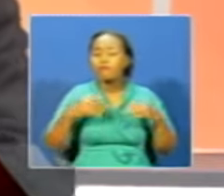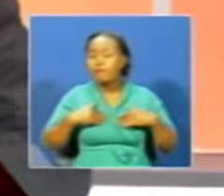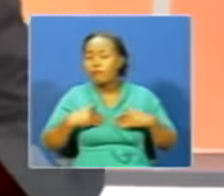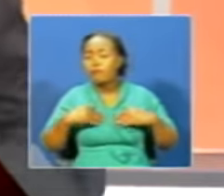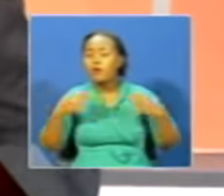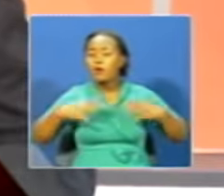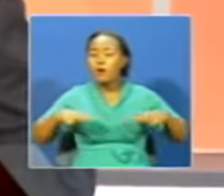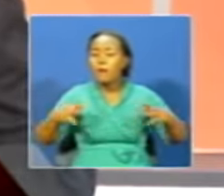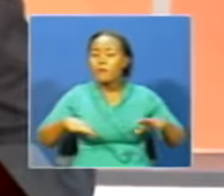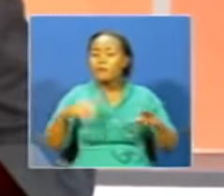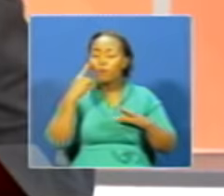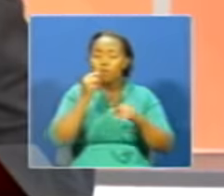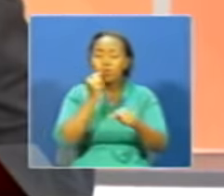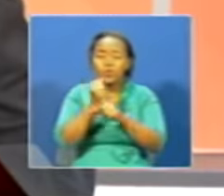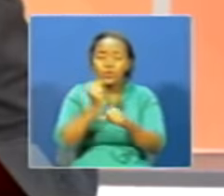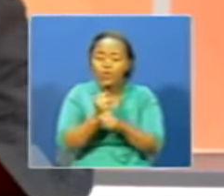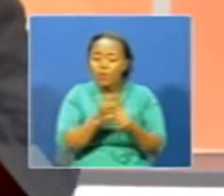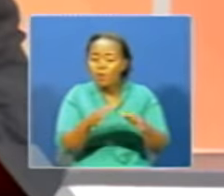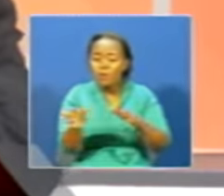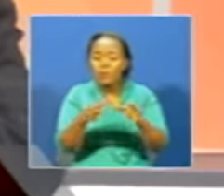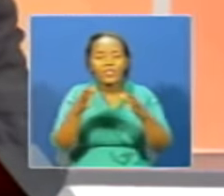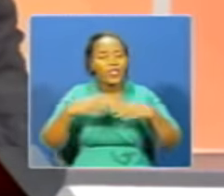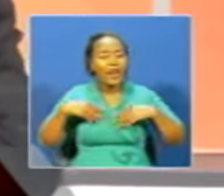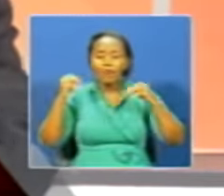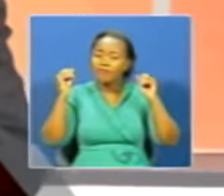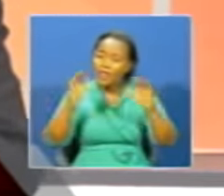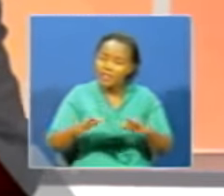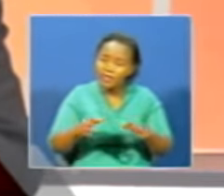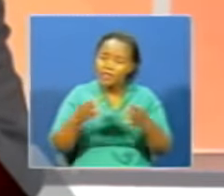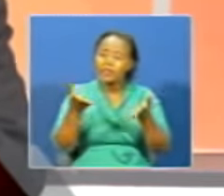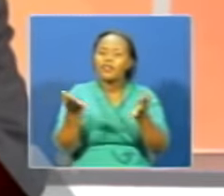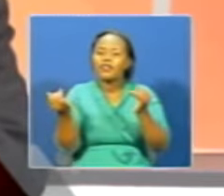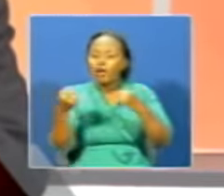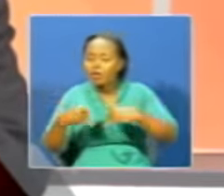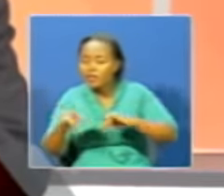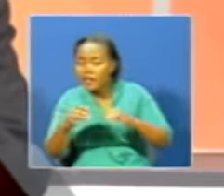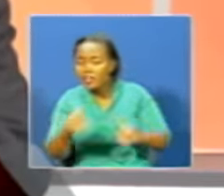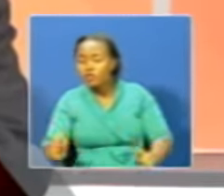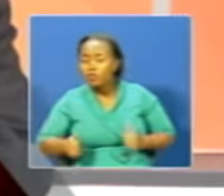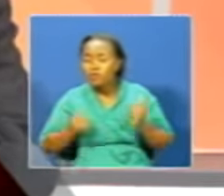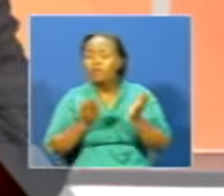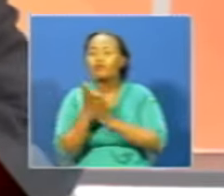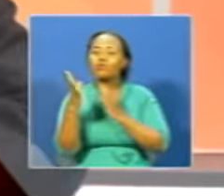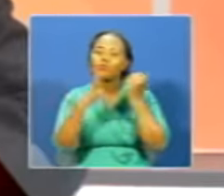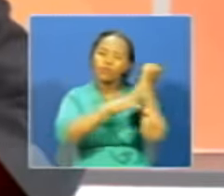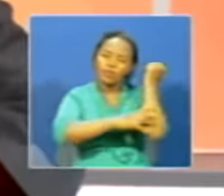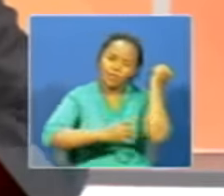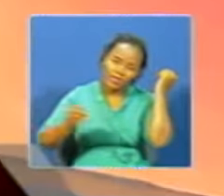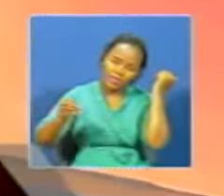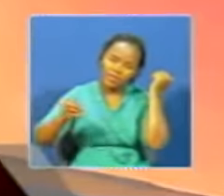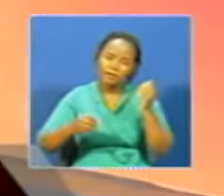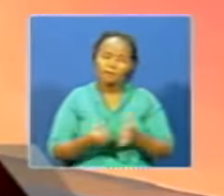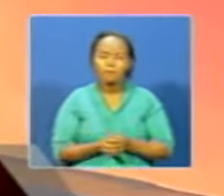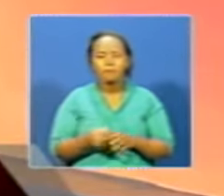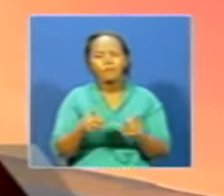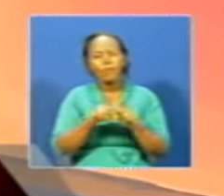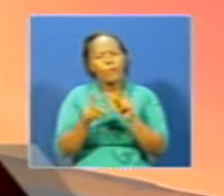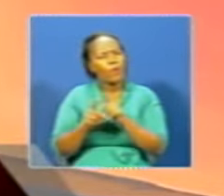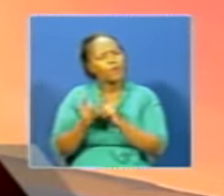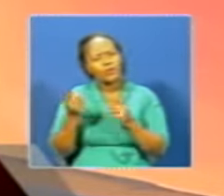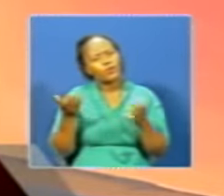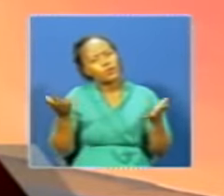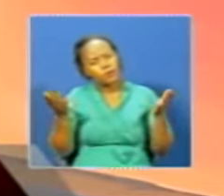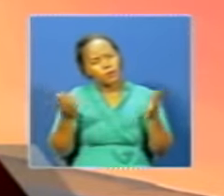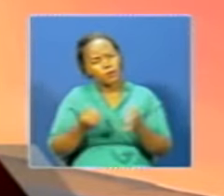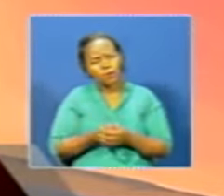starved of opportunity elsewhere are now trying to survive by stealing. And they're listening to you tonight because the